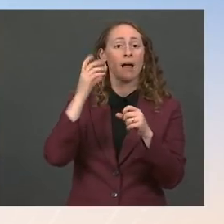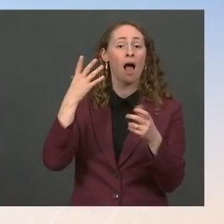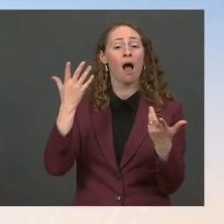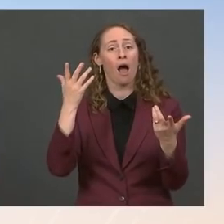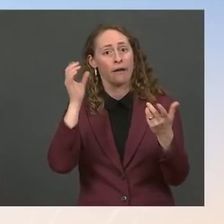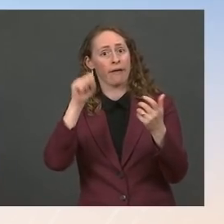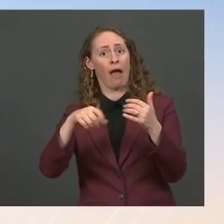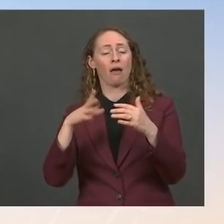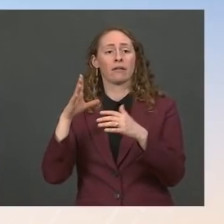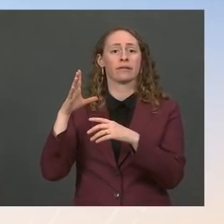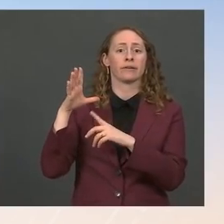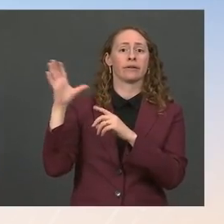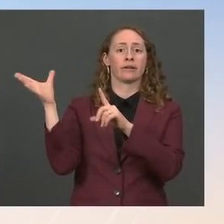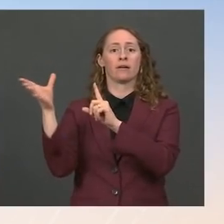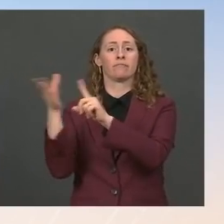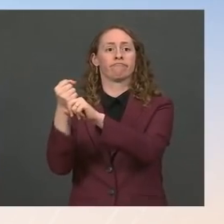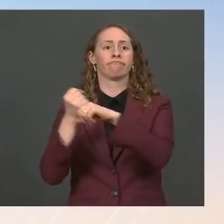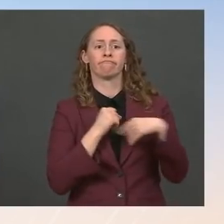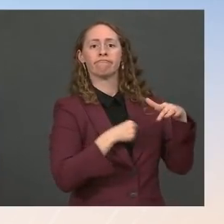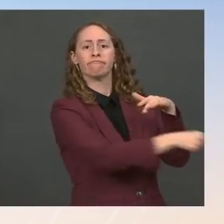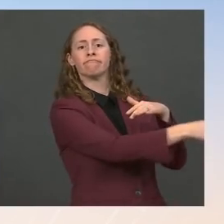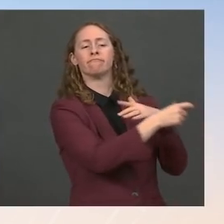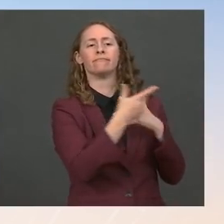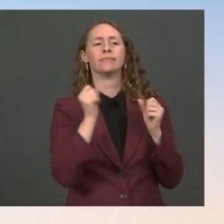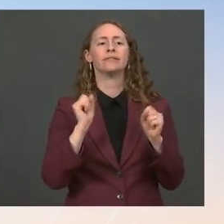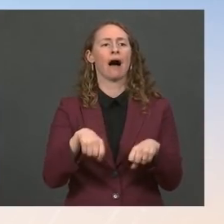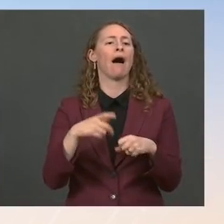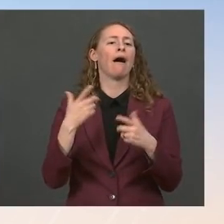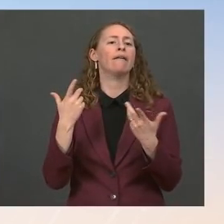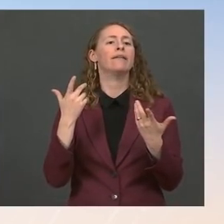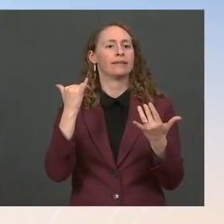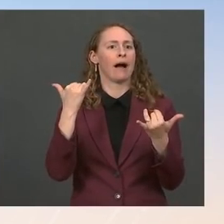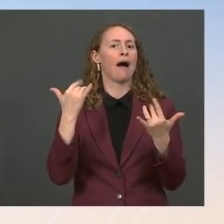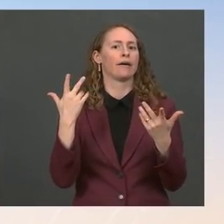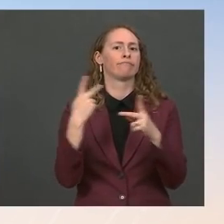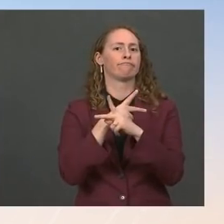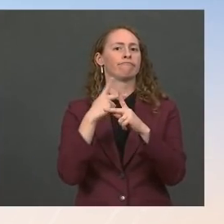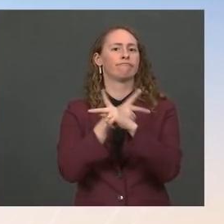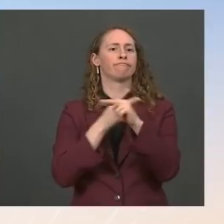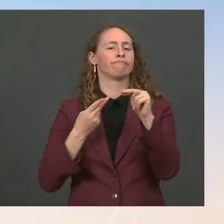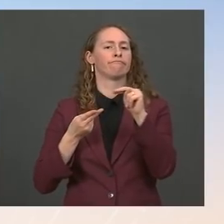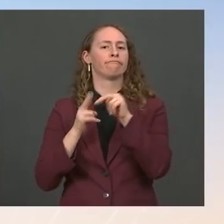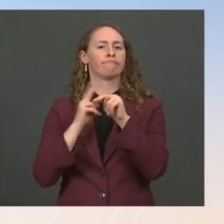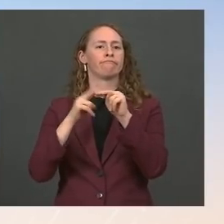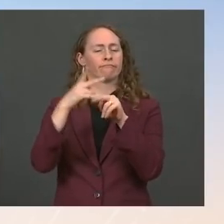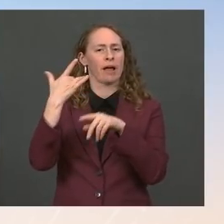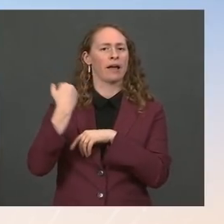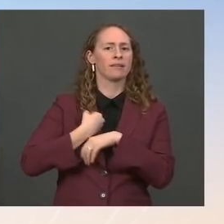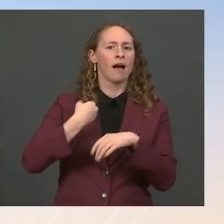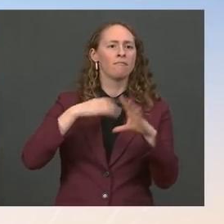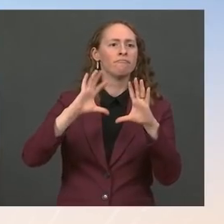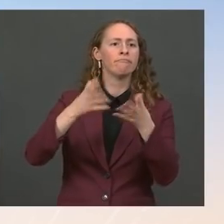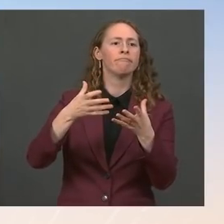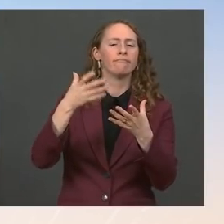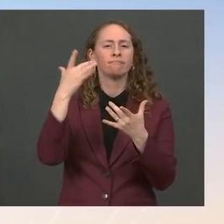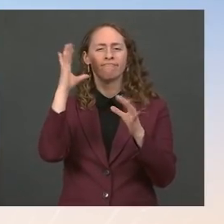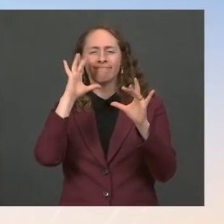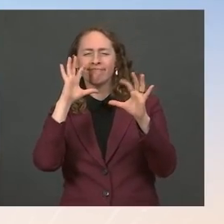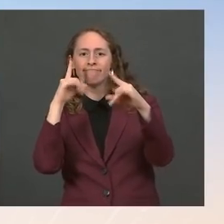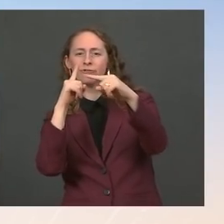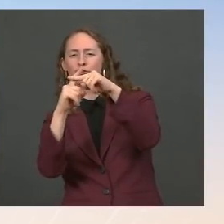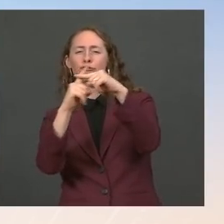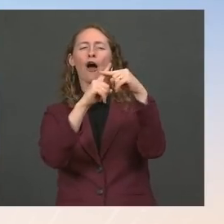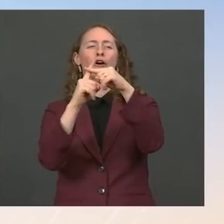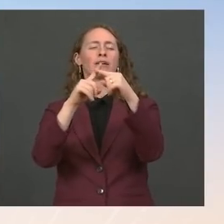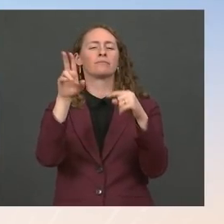kidnapping is widespread, and victims regularly include U.S. citizens. We know these groups target U.S. citizens who they assume have the